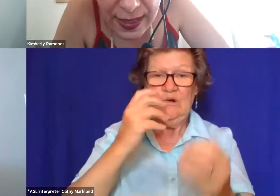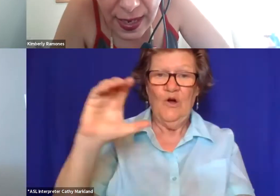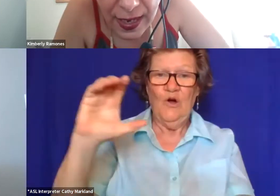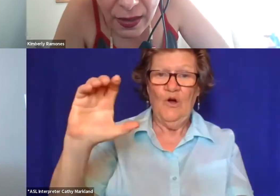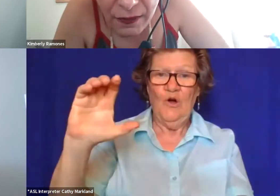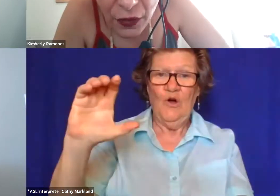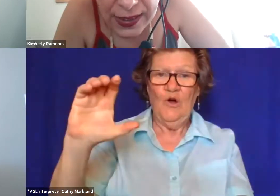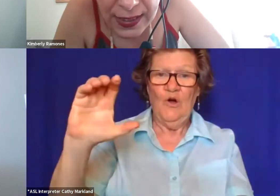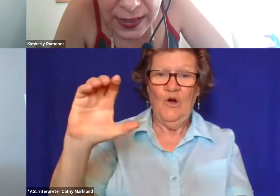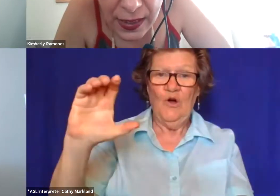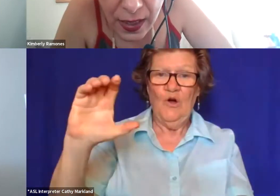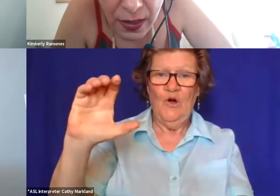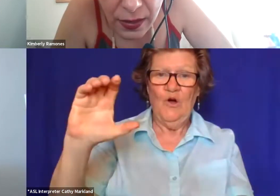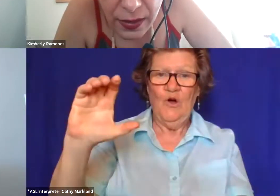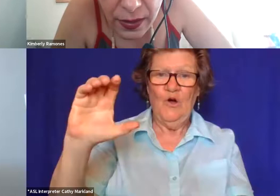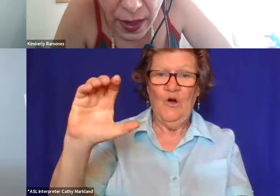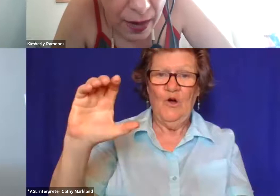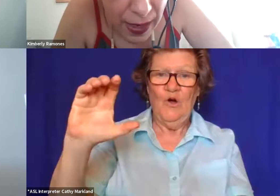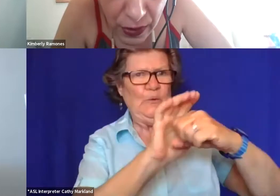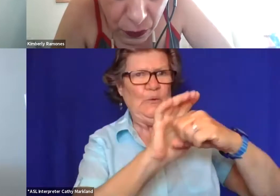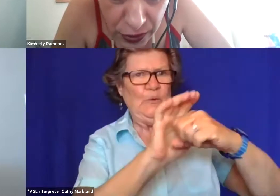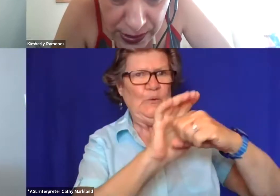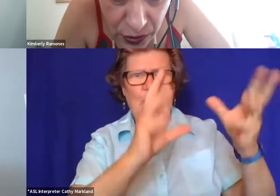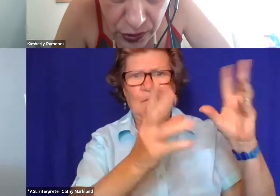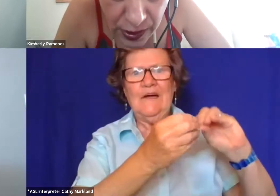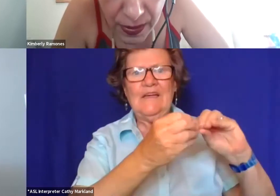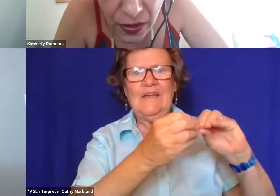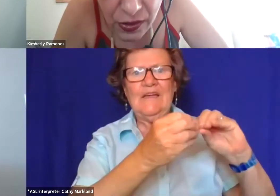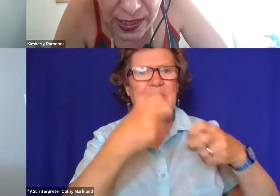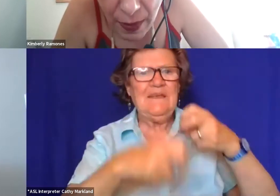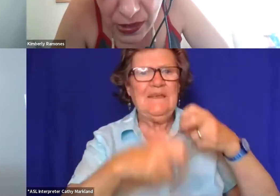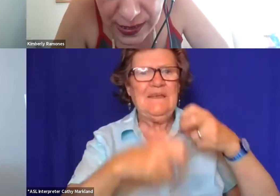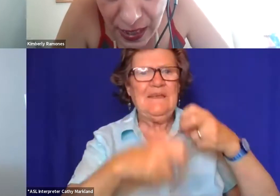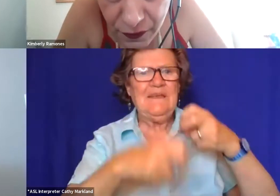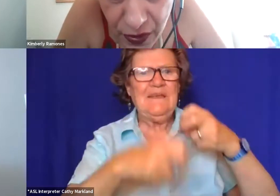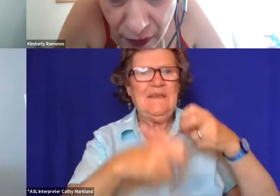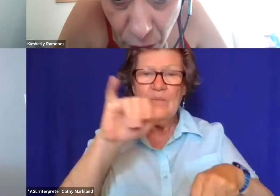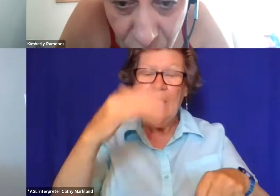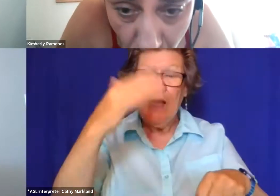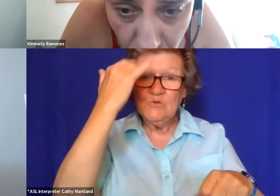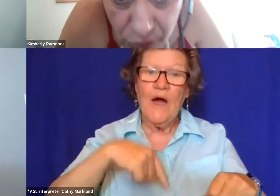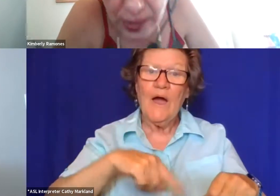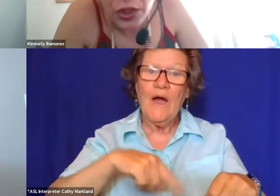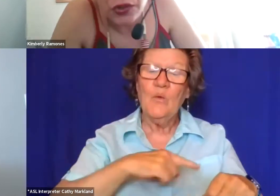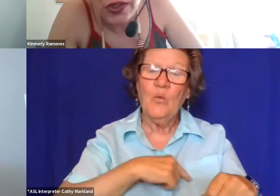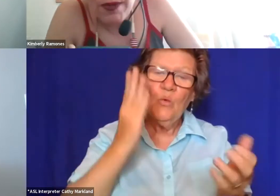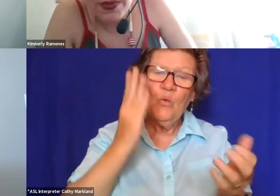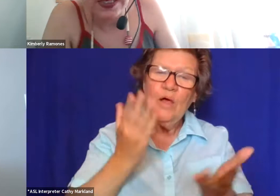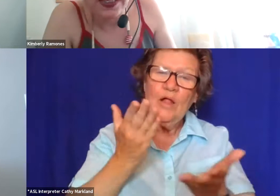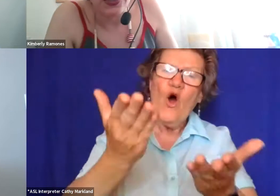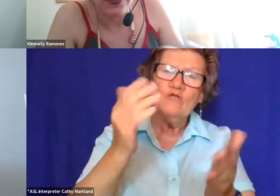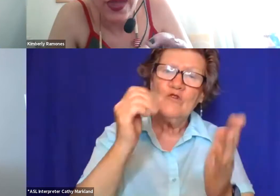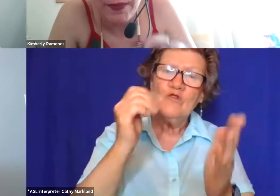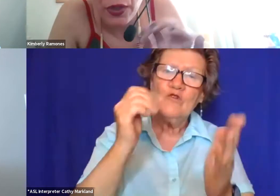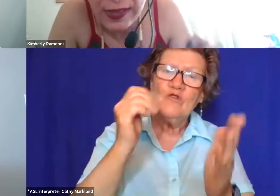opening talked about some of the services that we're going to be offering all children, because we recognize that they're, you